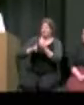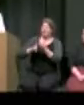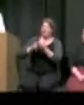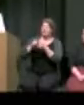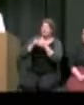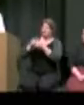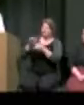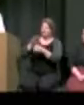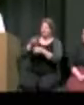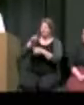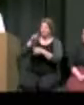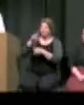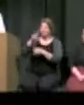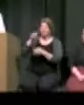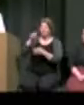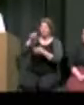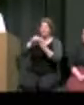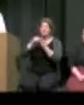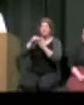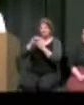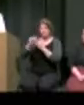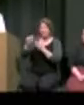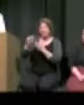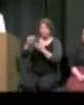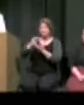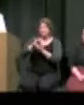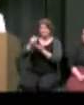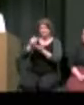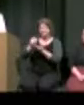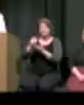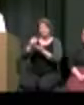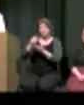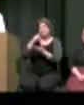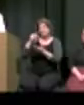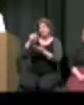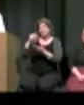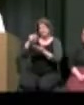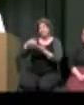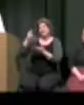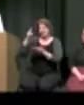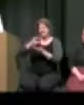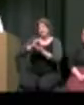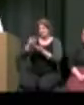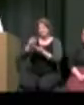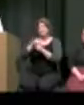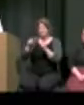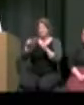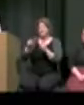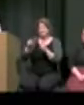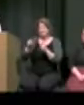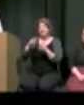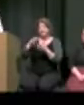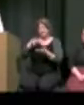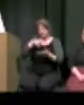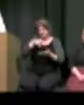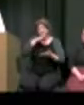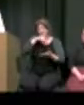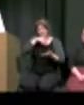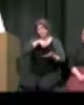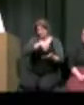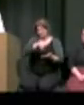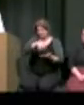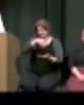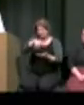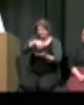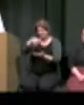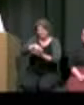just over $130 million. So it's a big dollar sign, but that was a lot of sediment. So they go